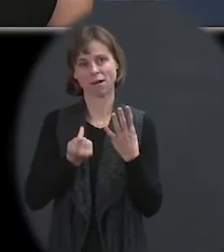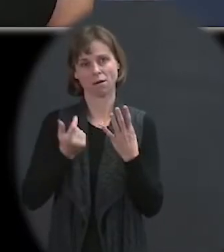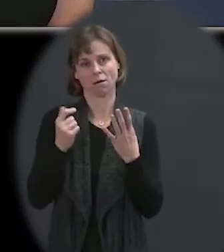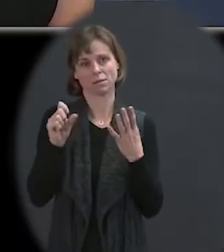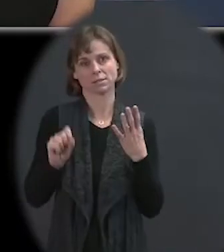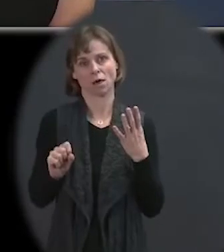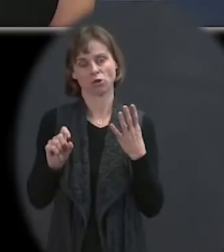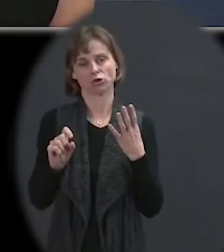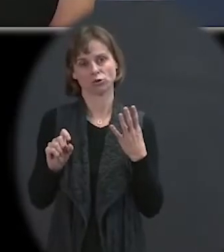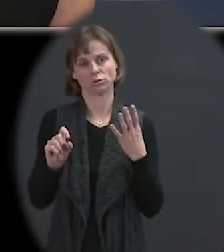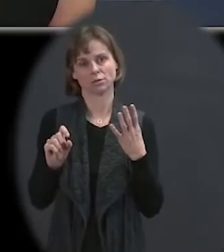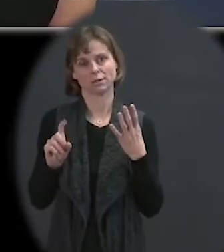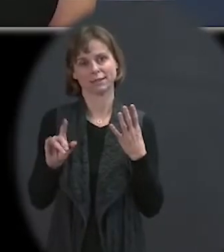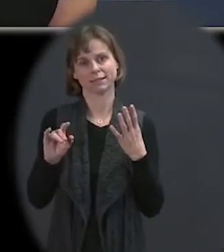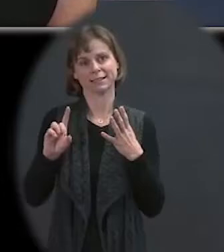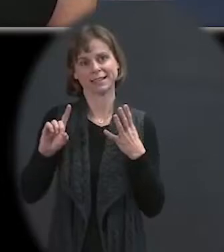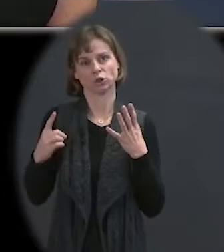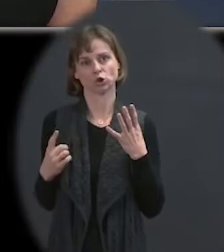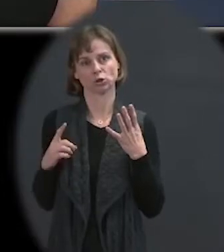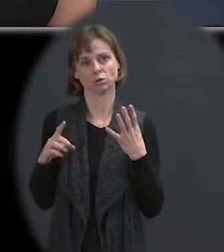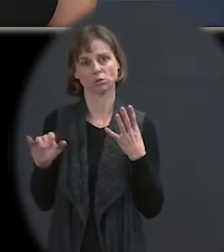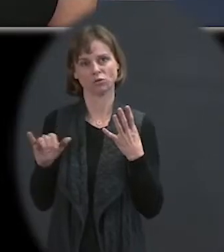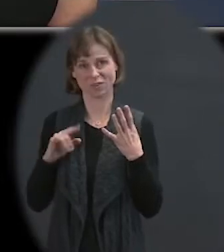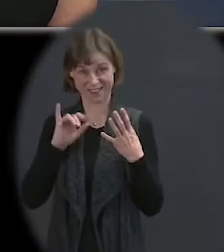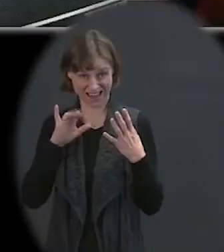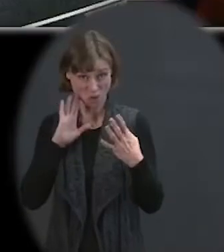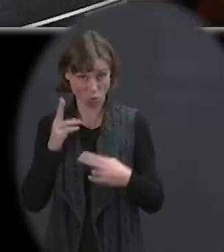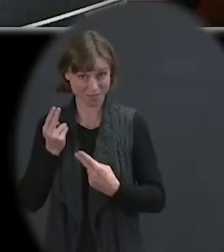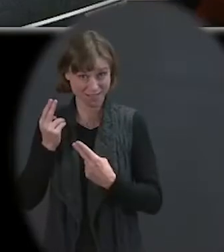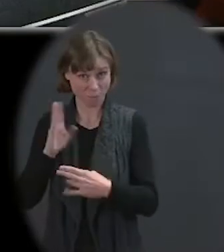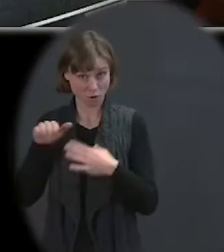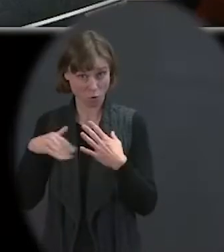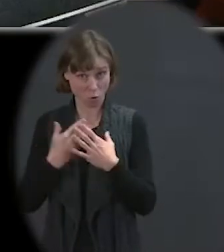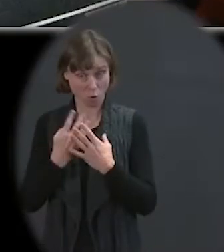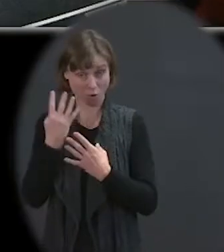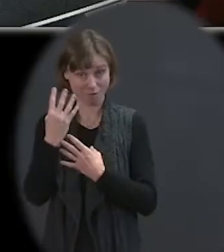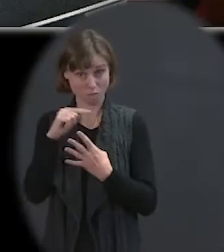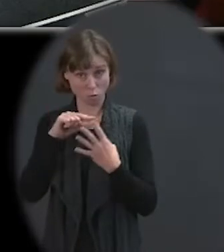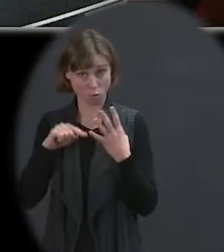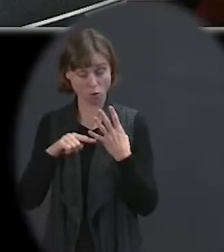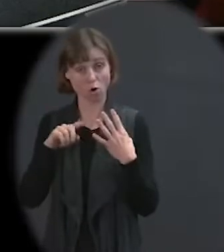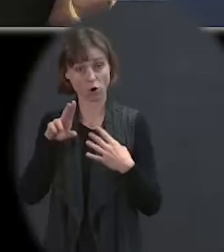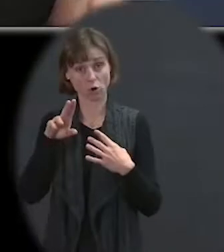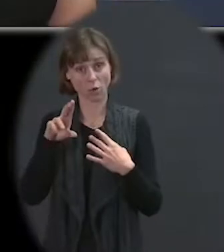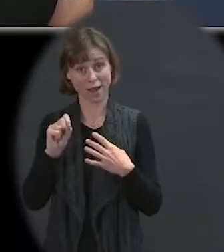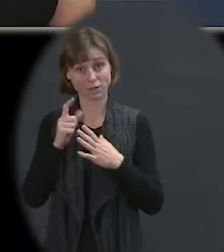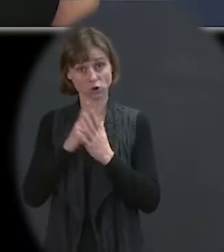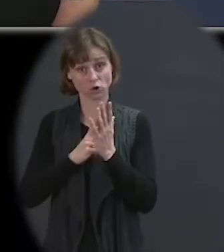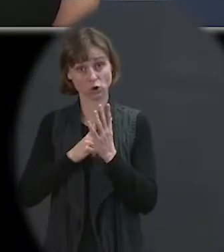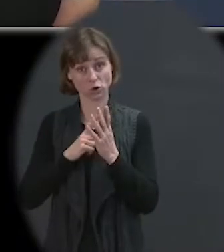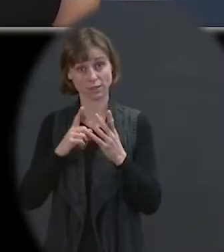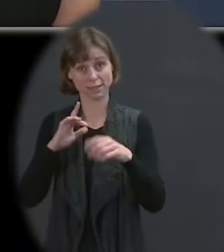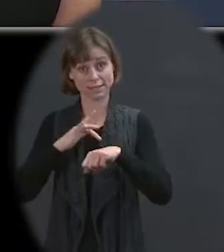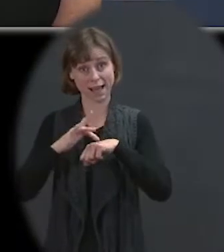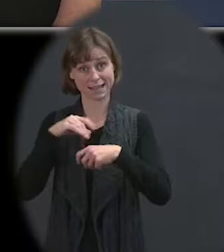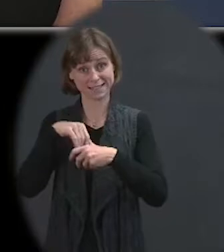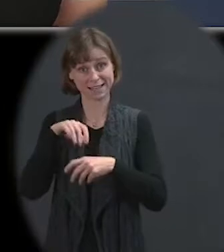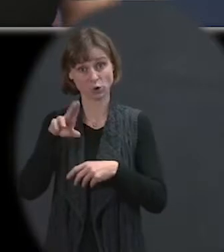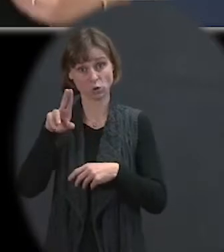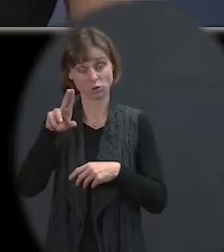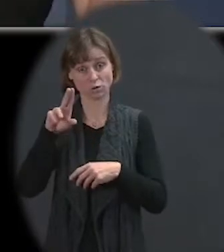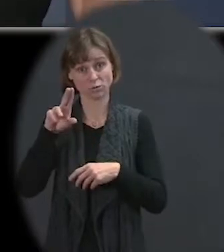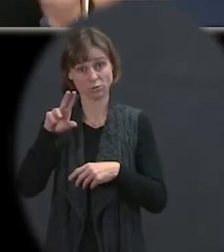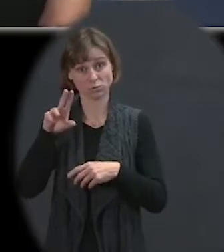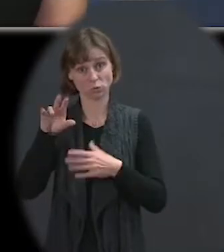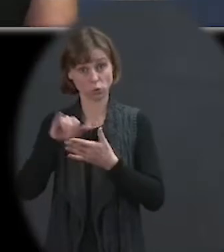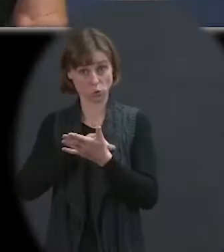intends to nominate his own people for each of the 4 U.S. attorney slots in New York. I don't have anything for you either on